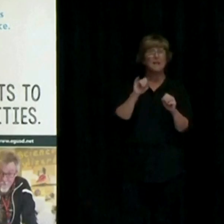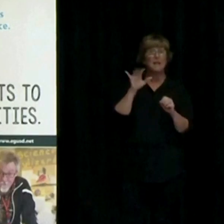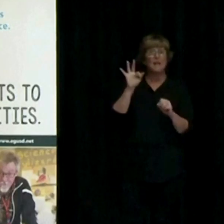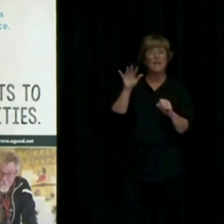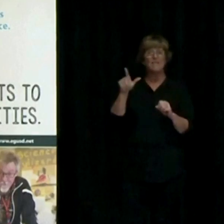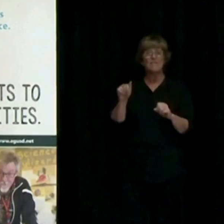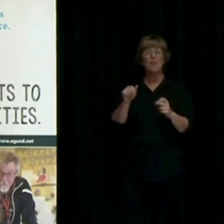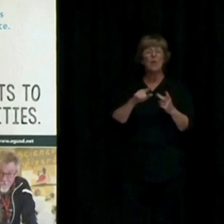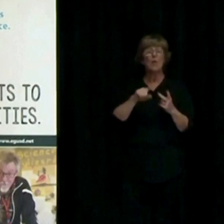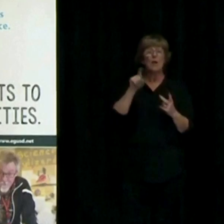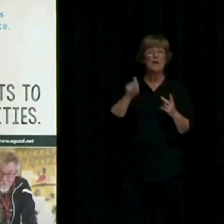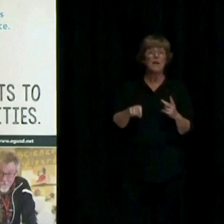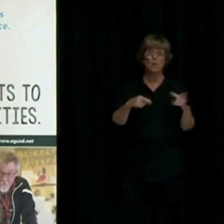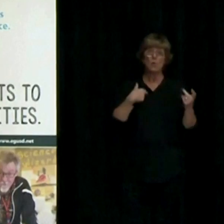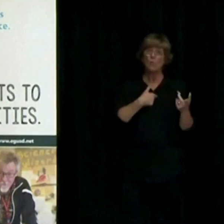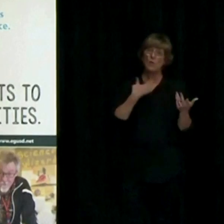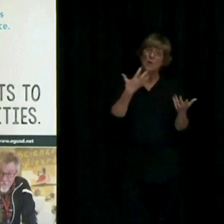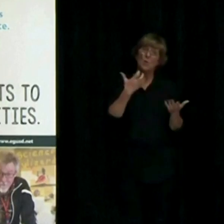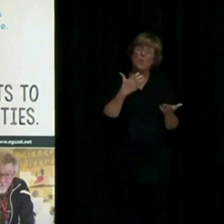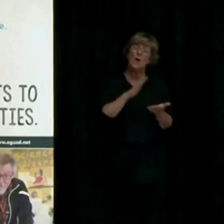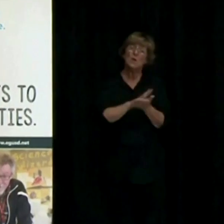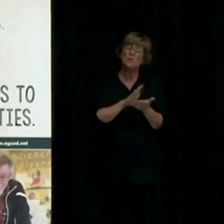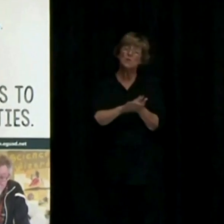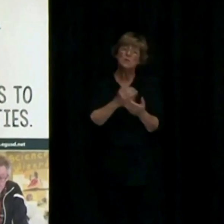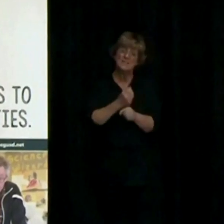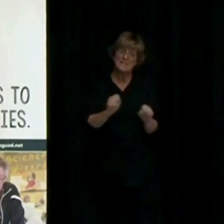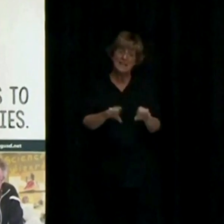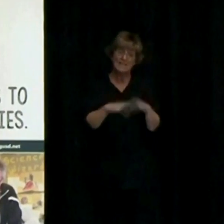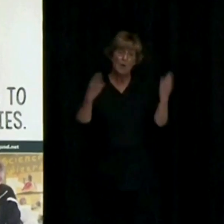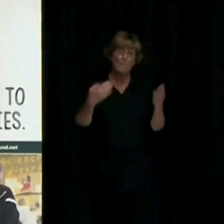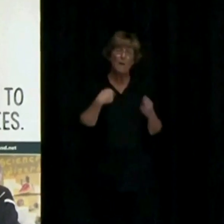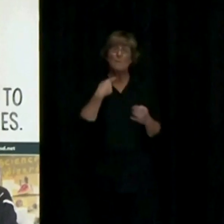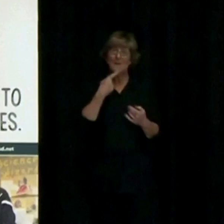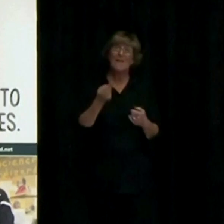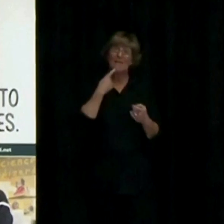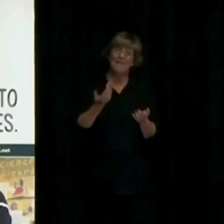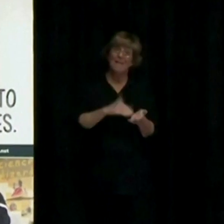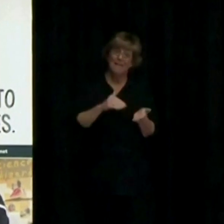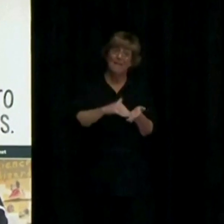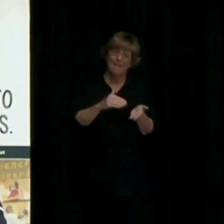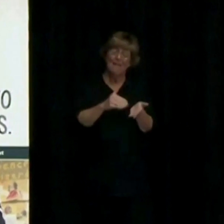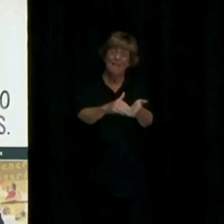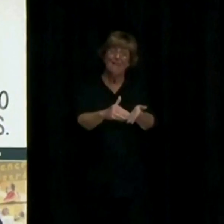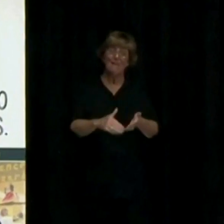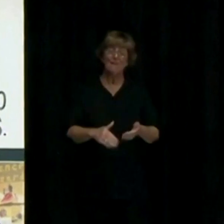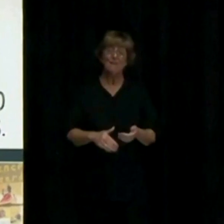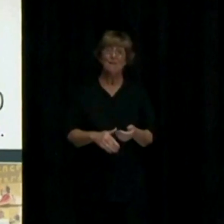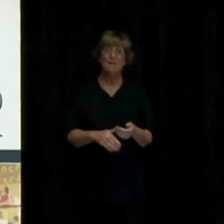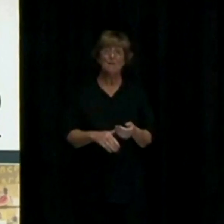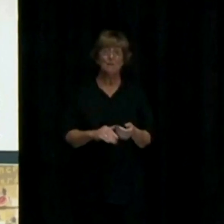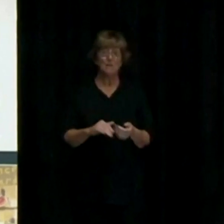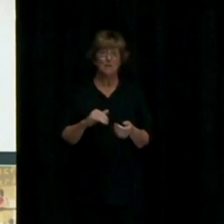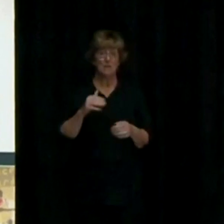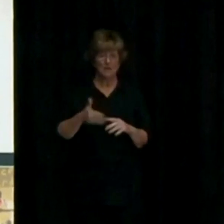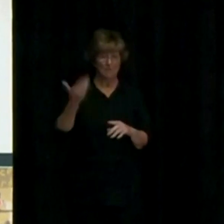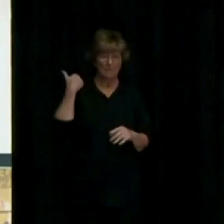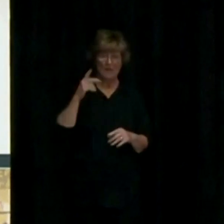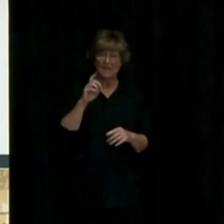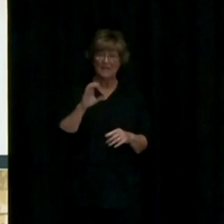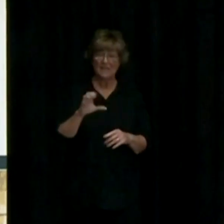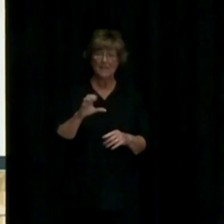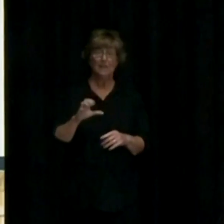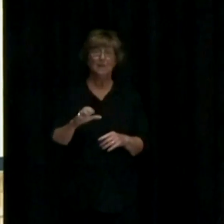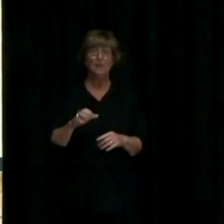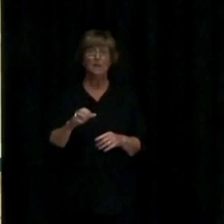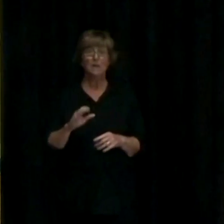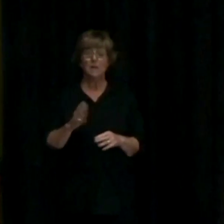Yeah, we want schools to safely reopen, period, full stop. Speaking at a school outside Sacramento, California Governor Gavin Newsom on Monday